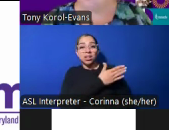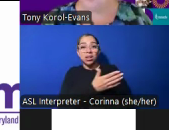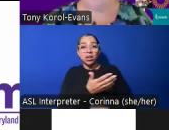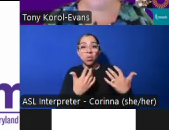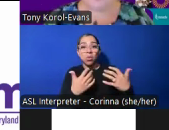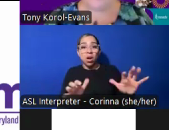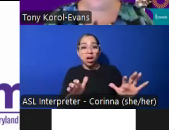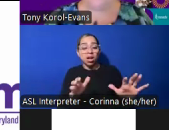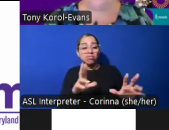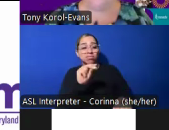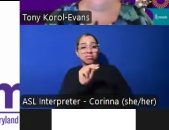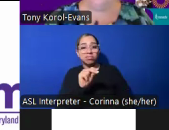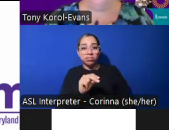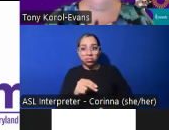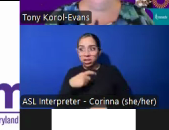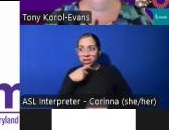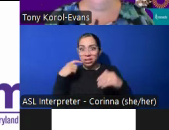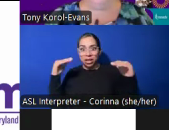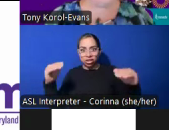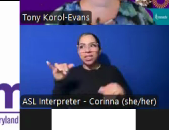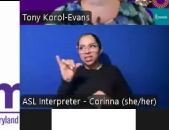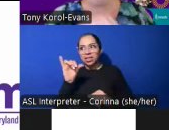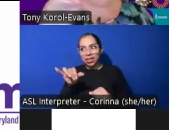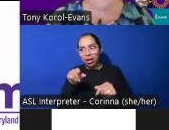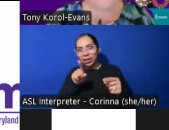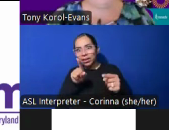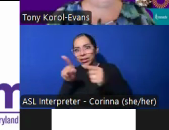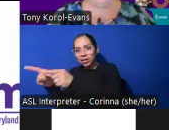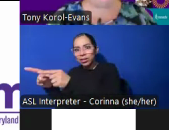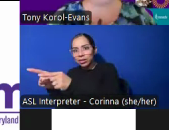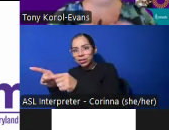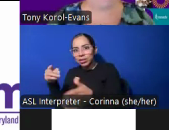is your perpetrator. That is